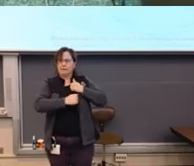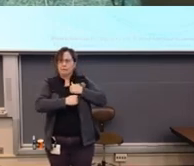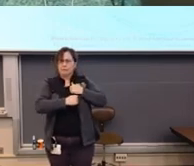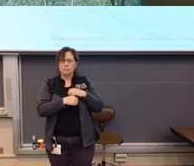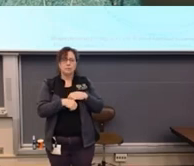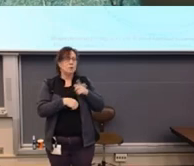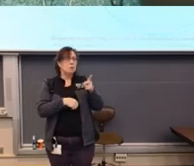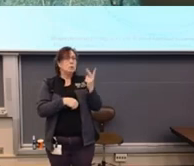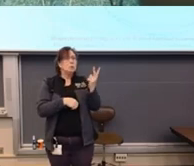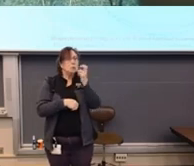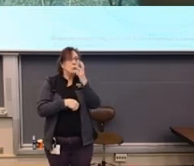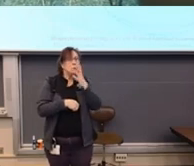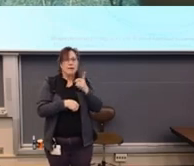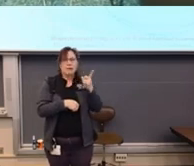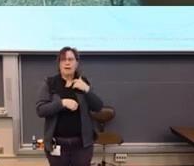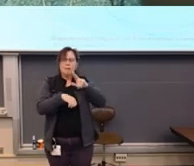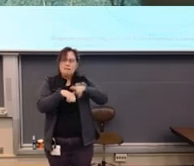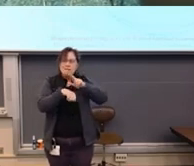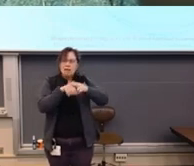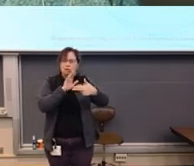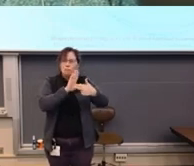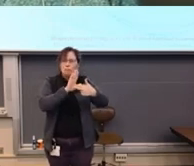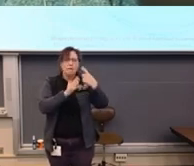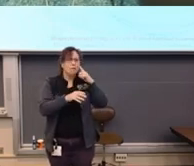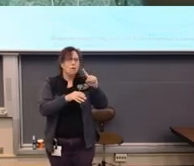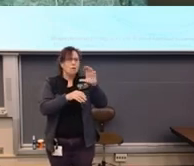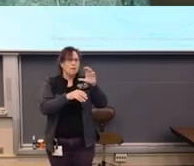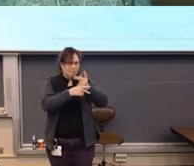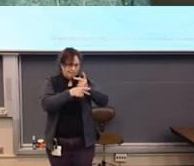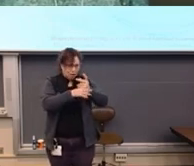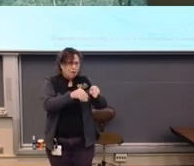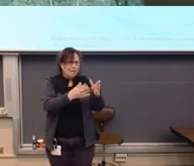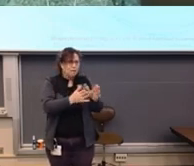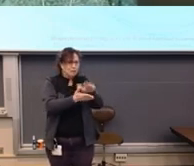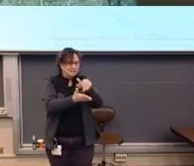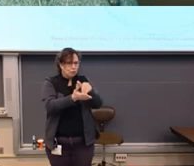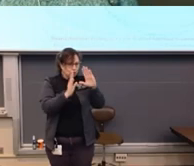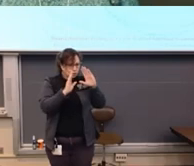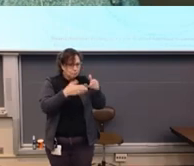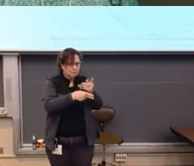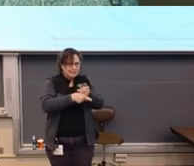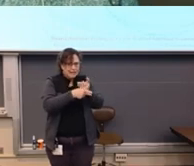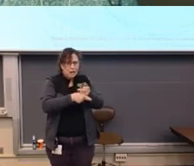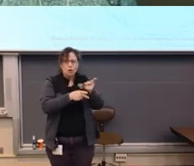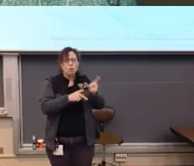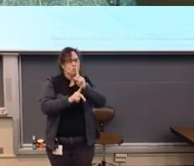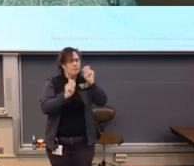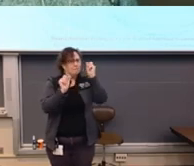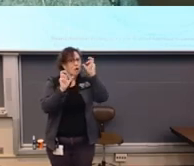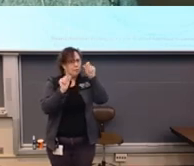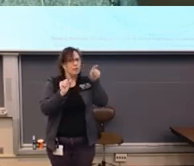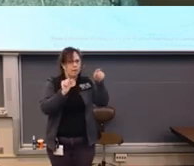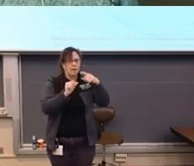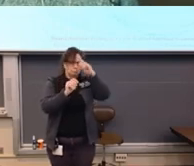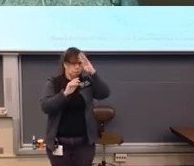an amazing national model for caregiver-centered care. It's really phenomenal. But what it says is we need to look